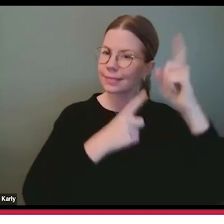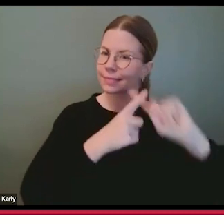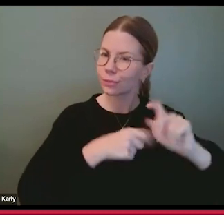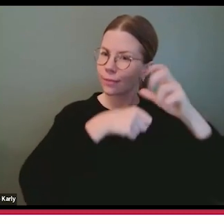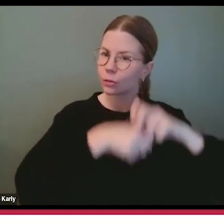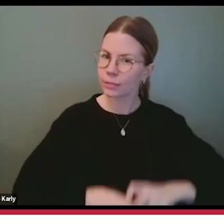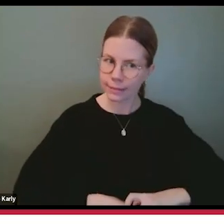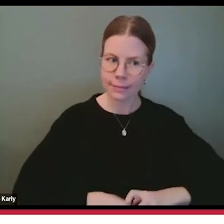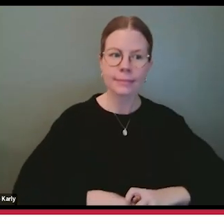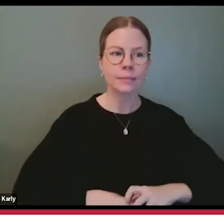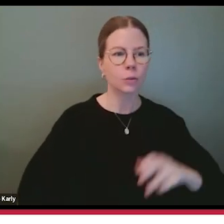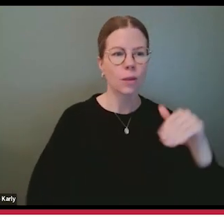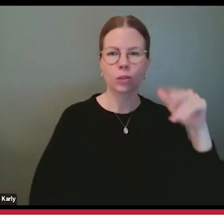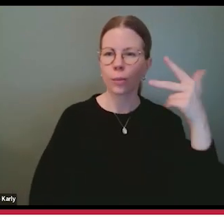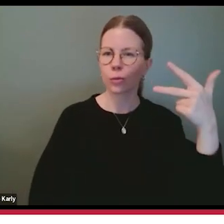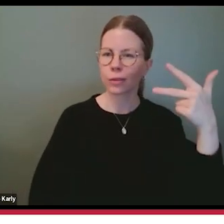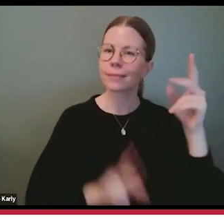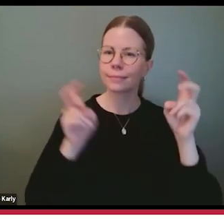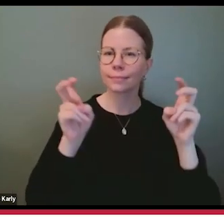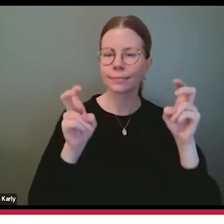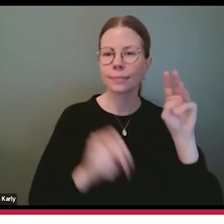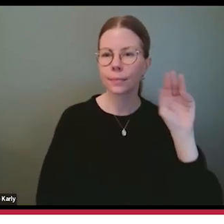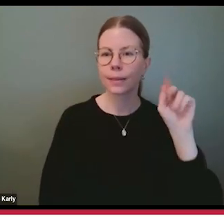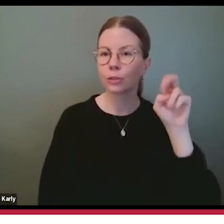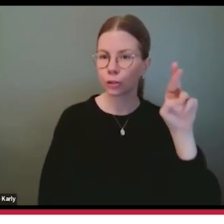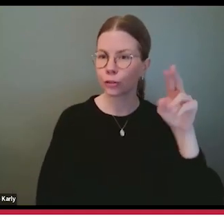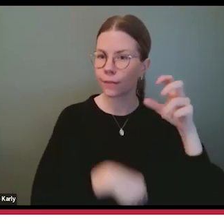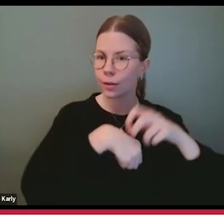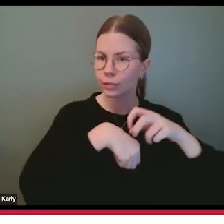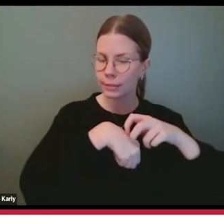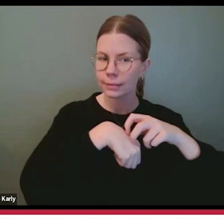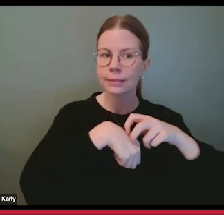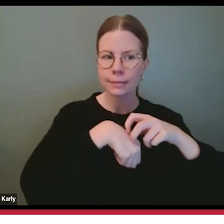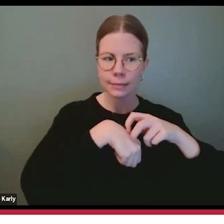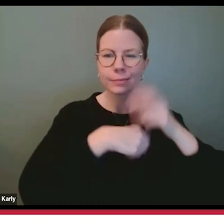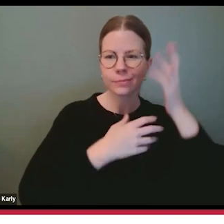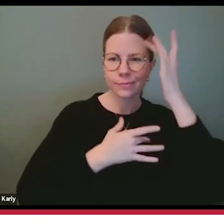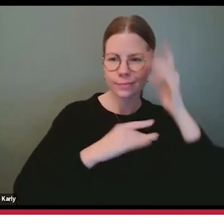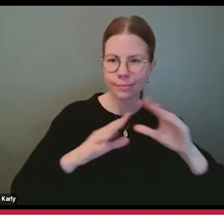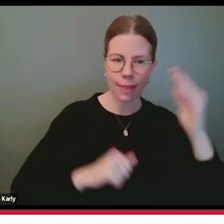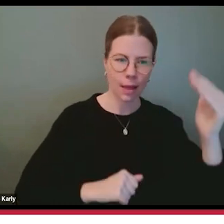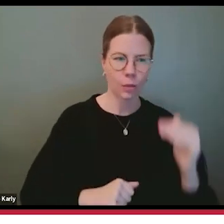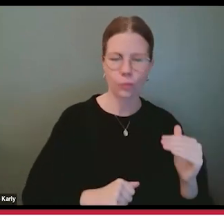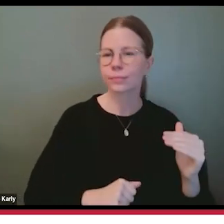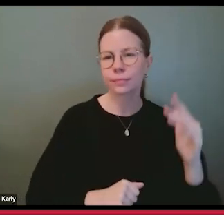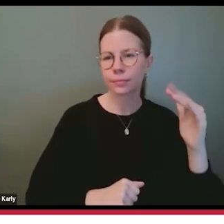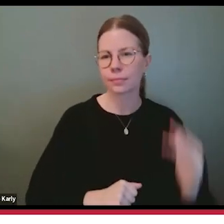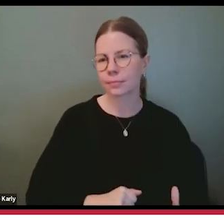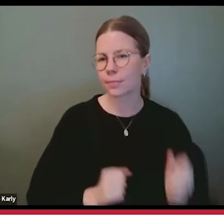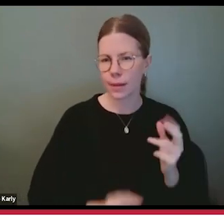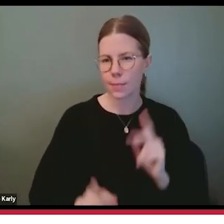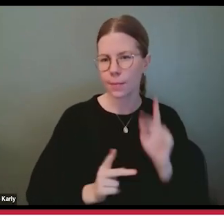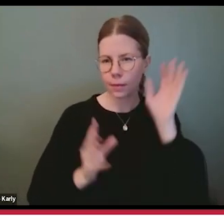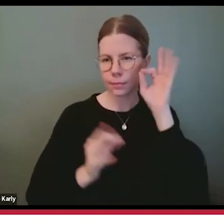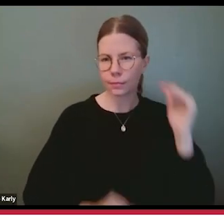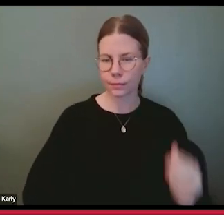we're calling major viruses, and the rest are less well-known viruses. There are three that were discovered